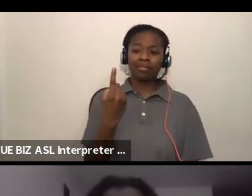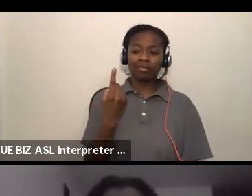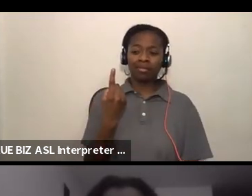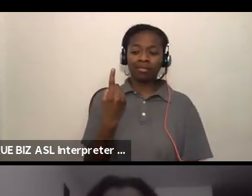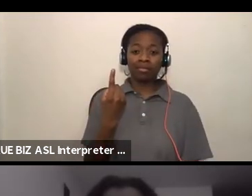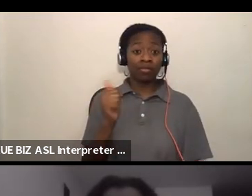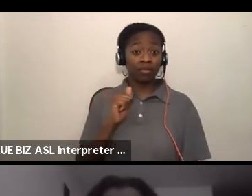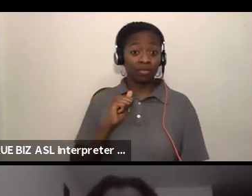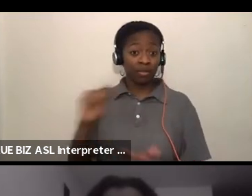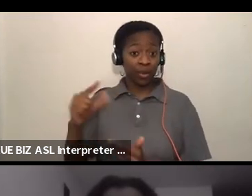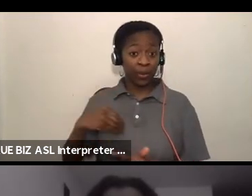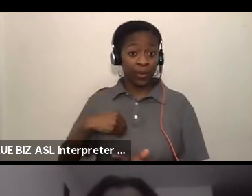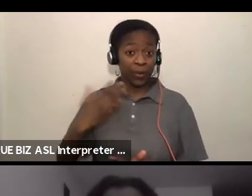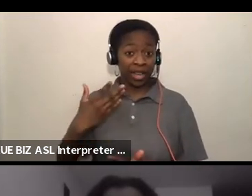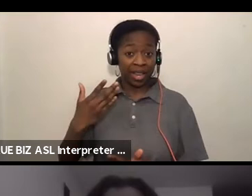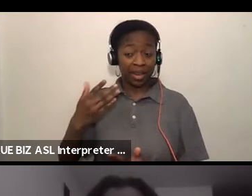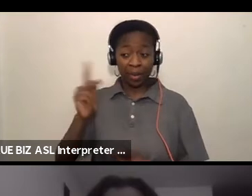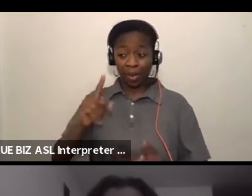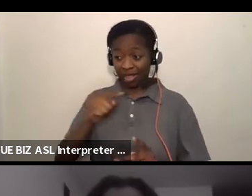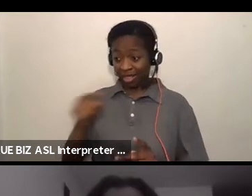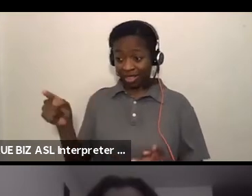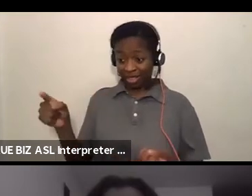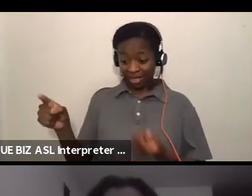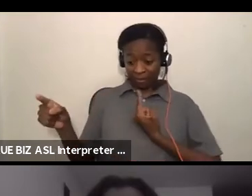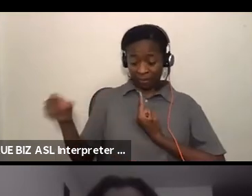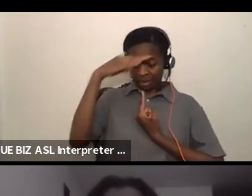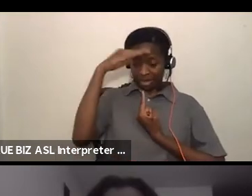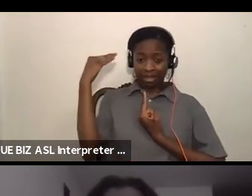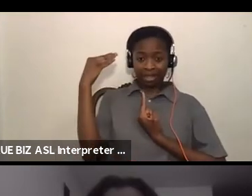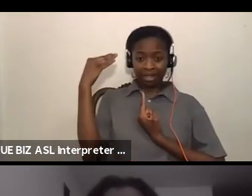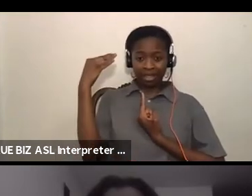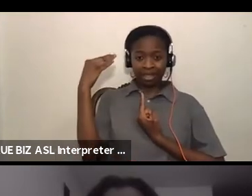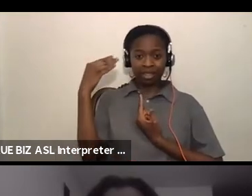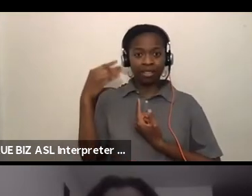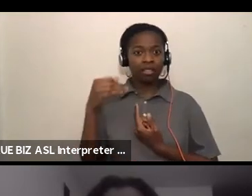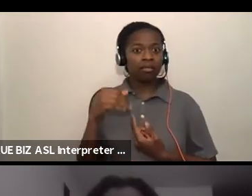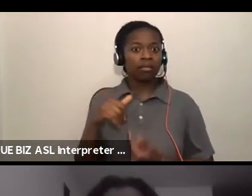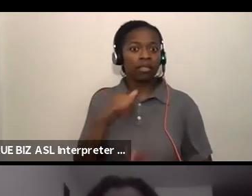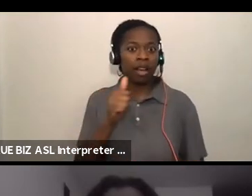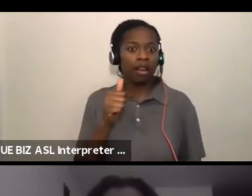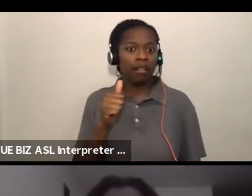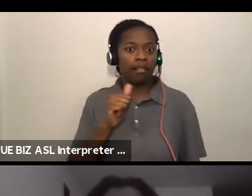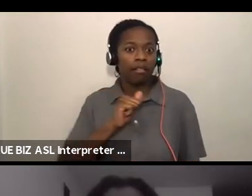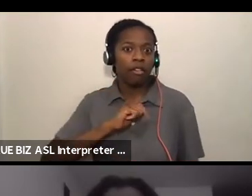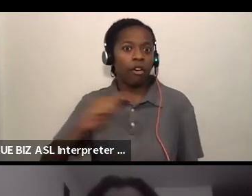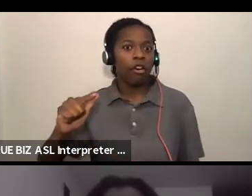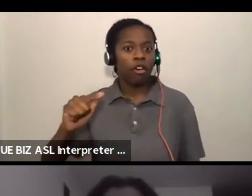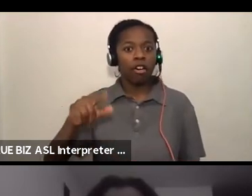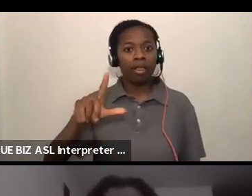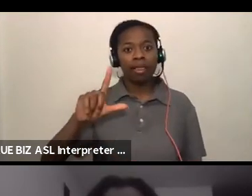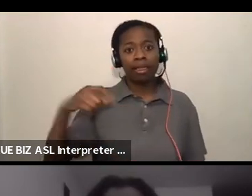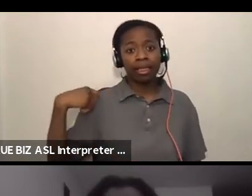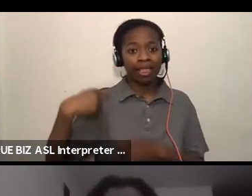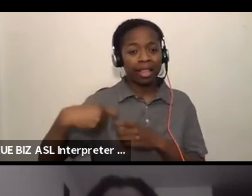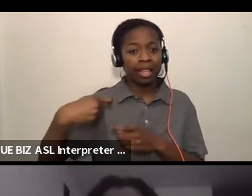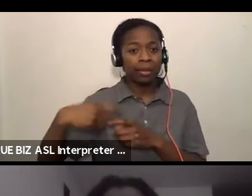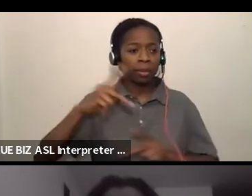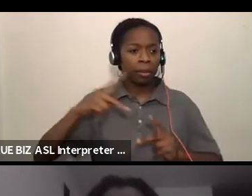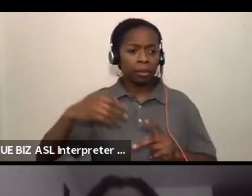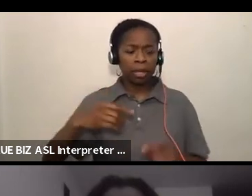all white people and just me, or all, you know what I'm saying, like Latinx, Hispanic people and just me, or all Black people and just me, or